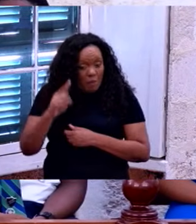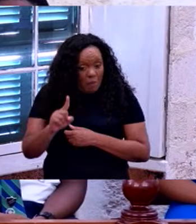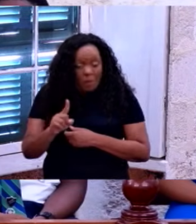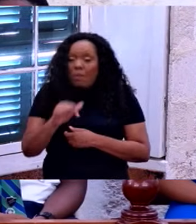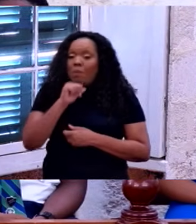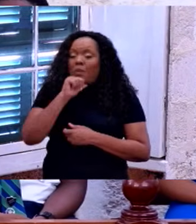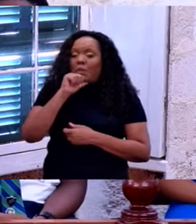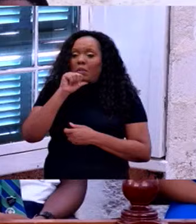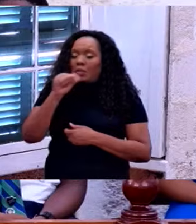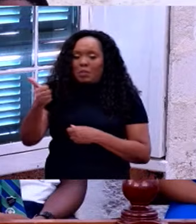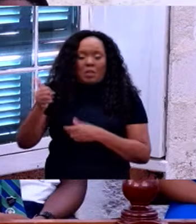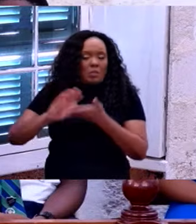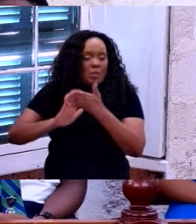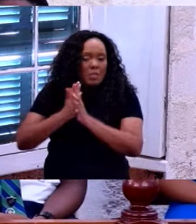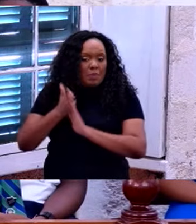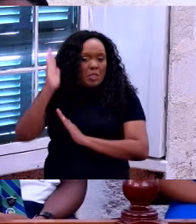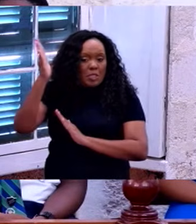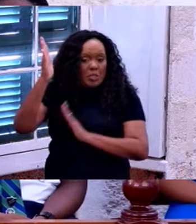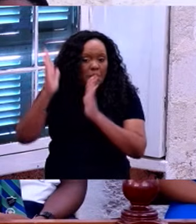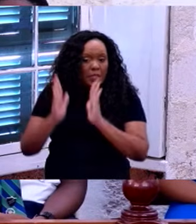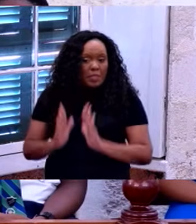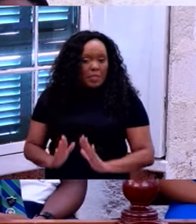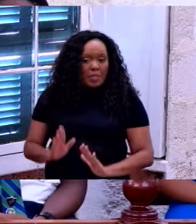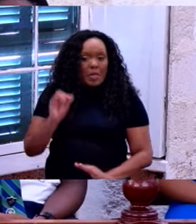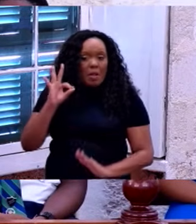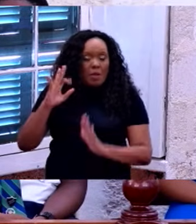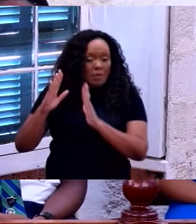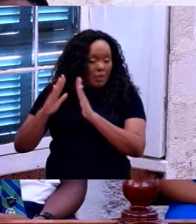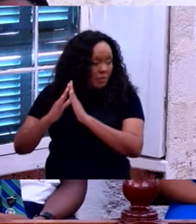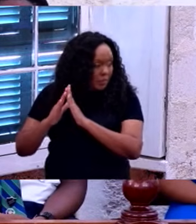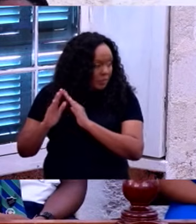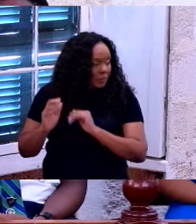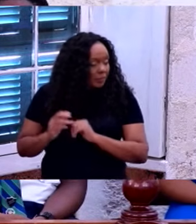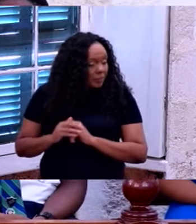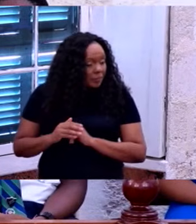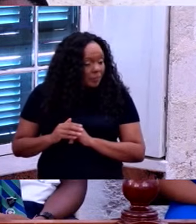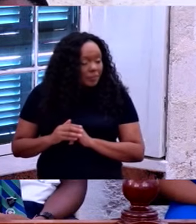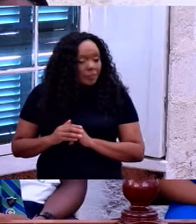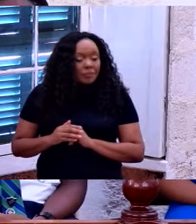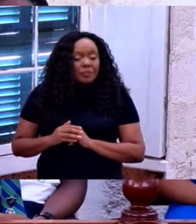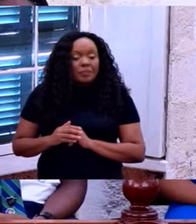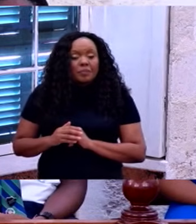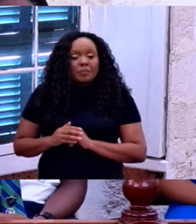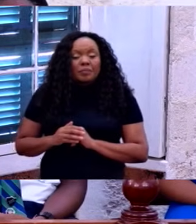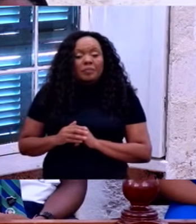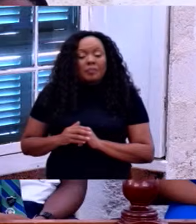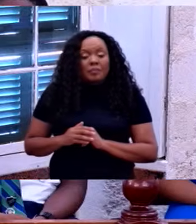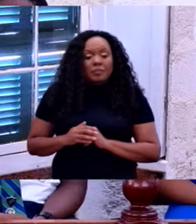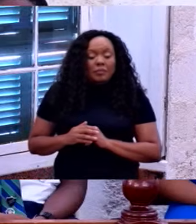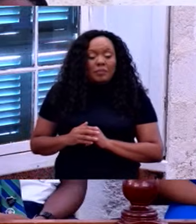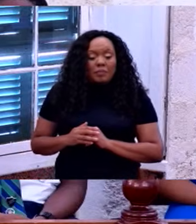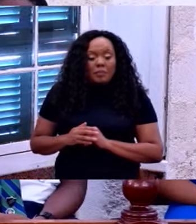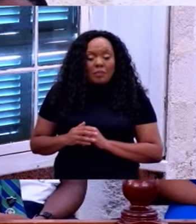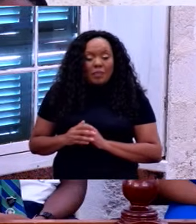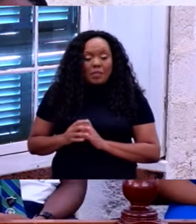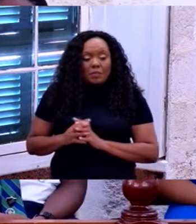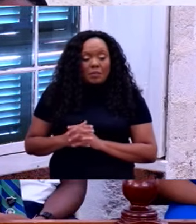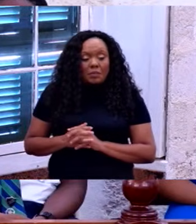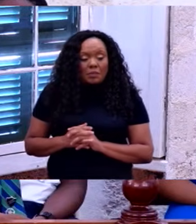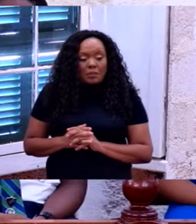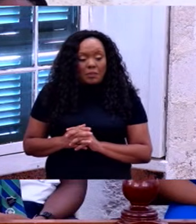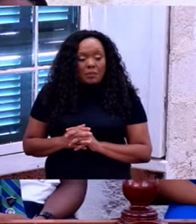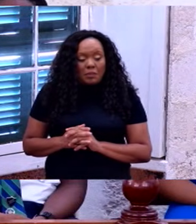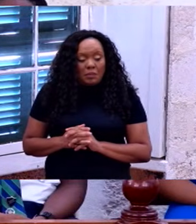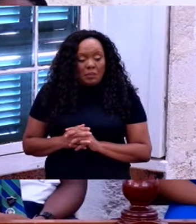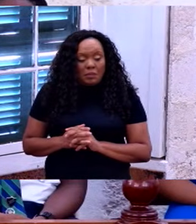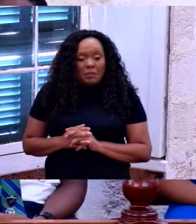is that the language used in the legislation is that when the House